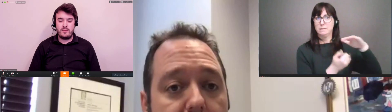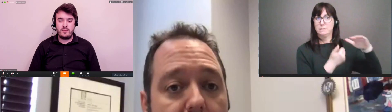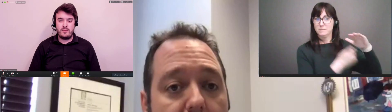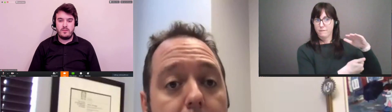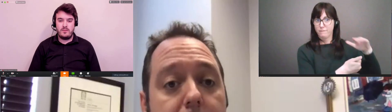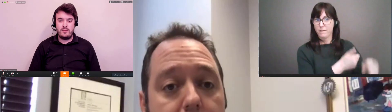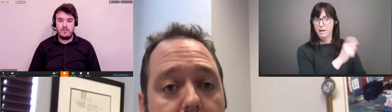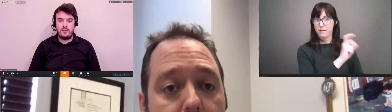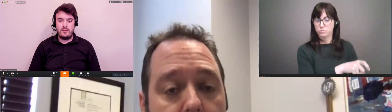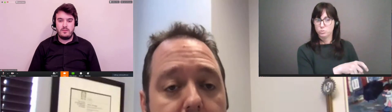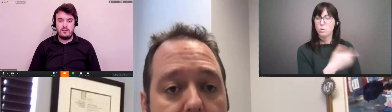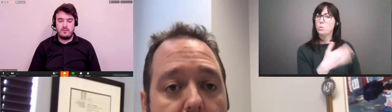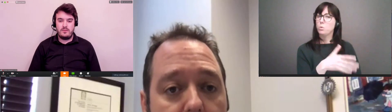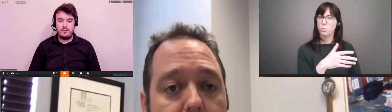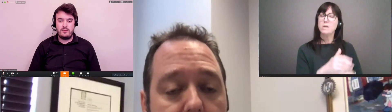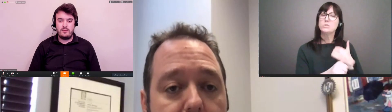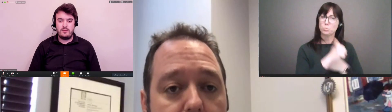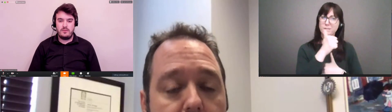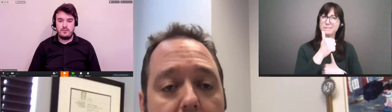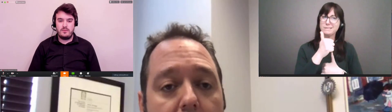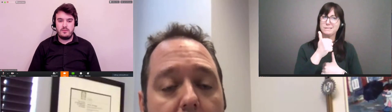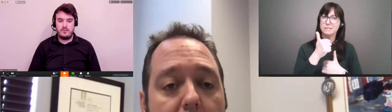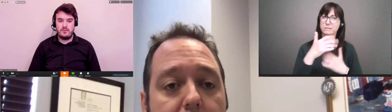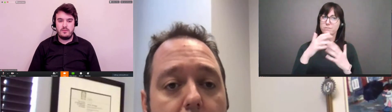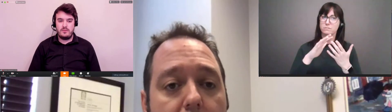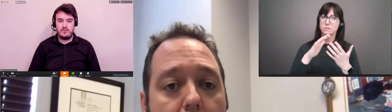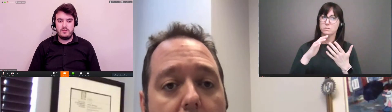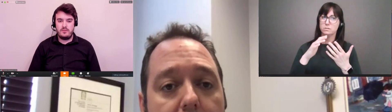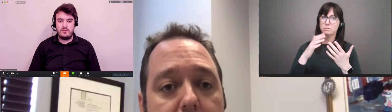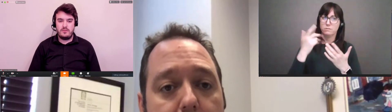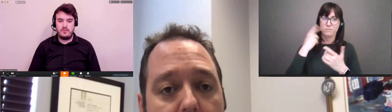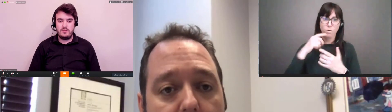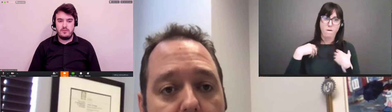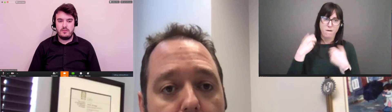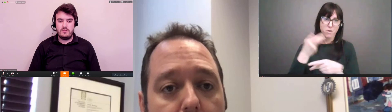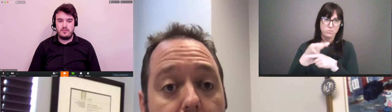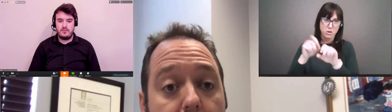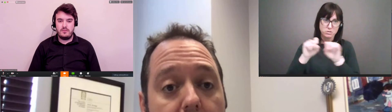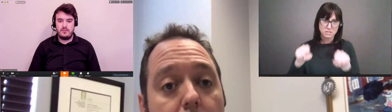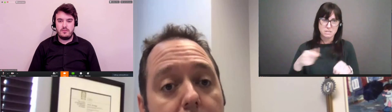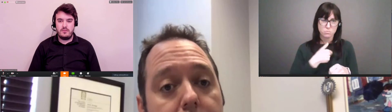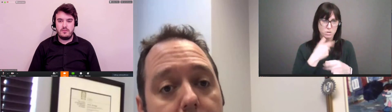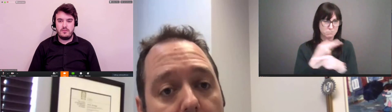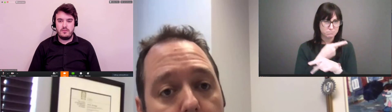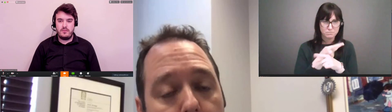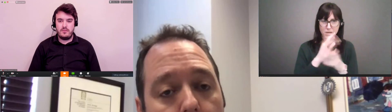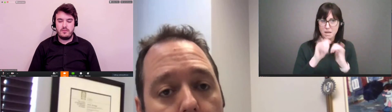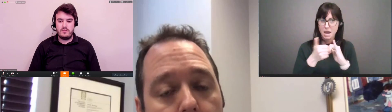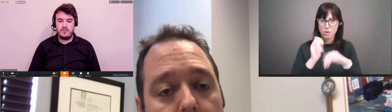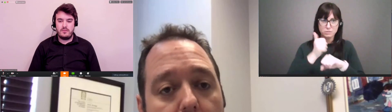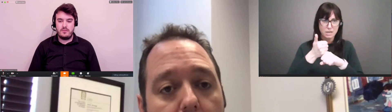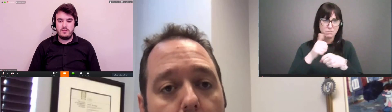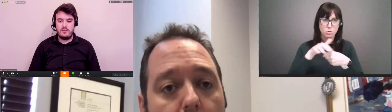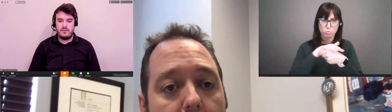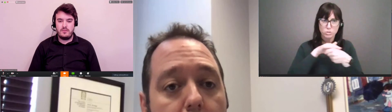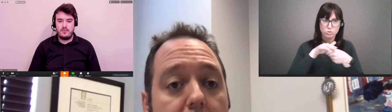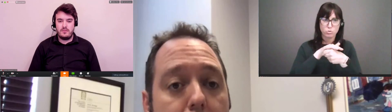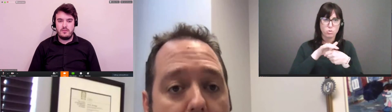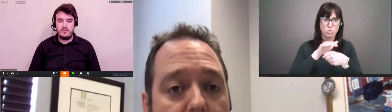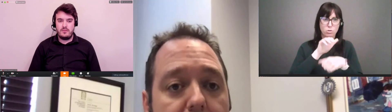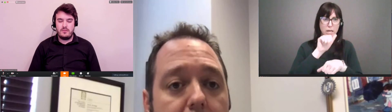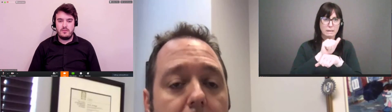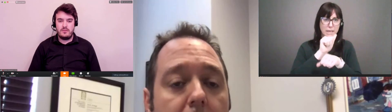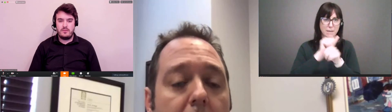is absolutely a risk to the healthcare system. And it's one that we're actively mitigating by creating a regional labor pool whereby we